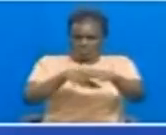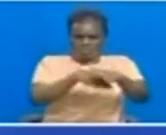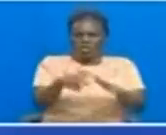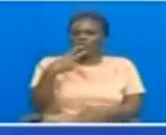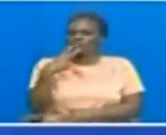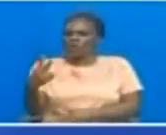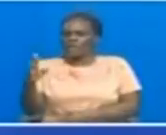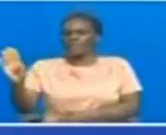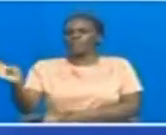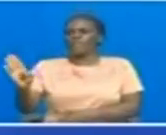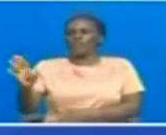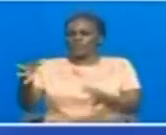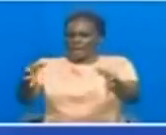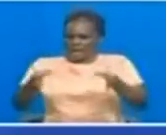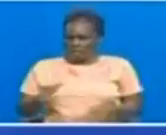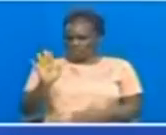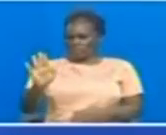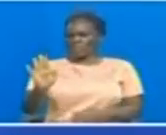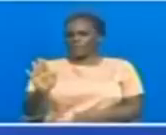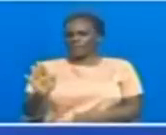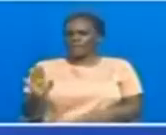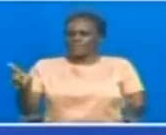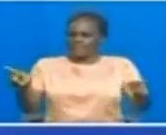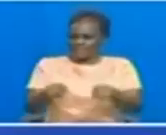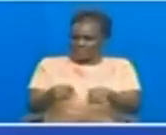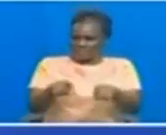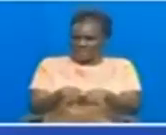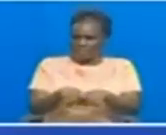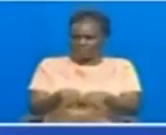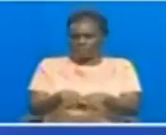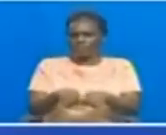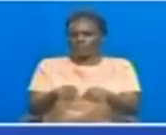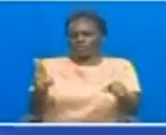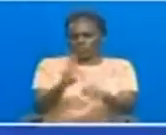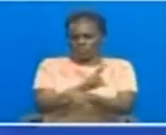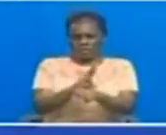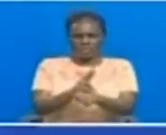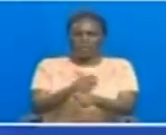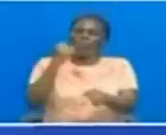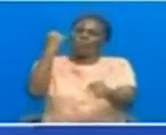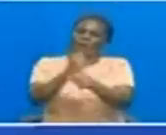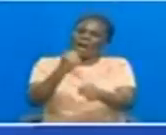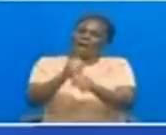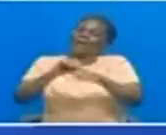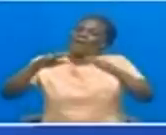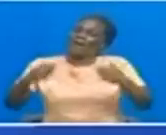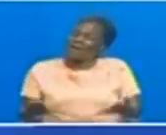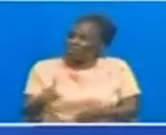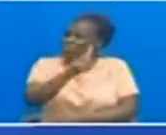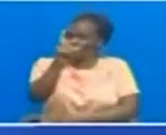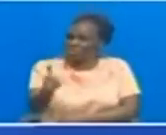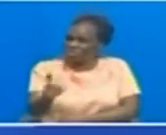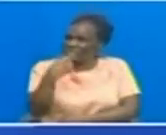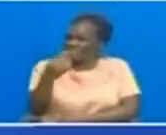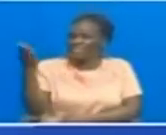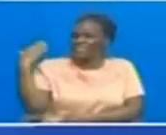million or whatever in your bank account, much less your vote. So we are also saying that we shall also apply the same security. So how is it going to be? Like you mentioned